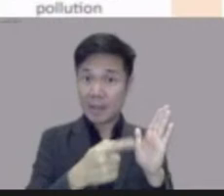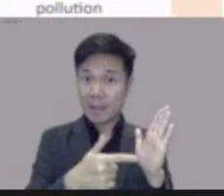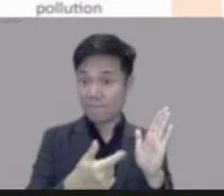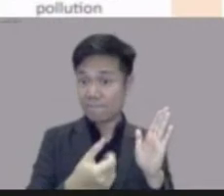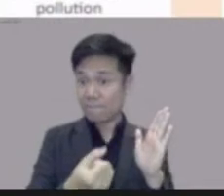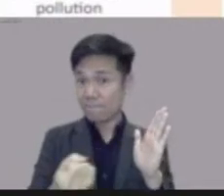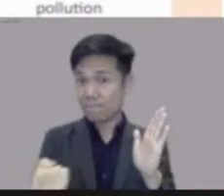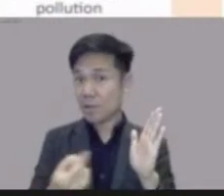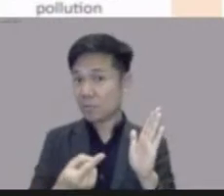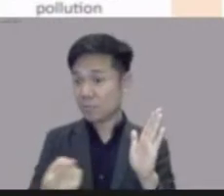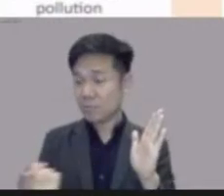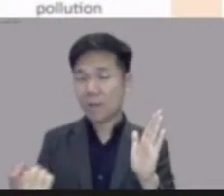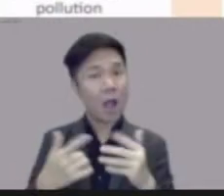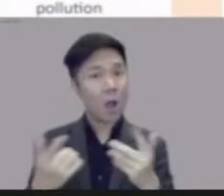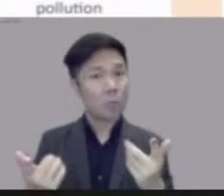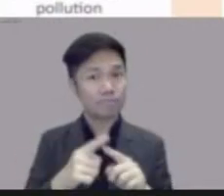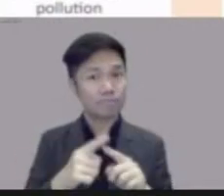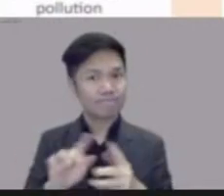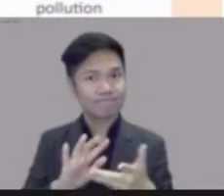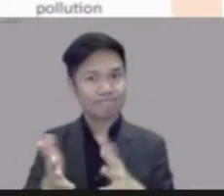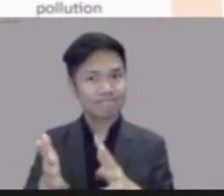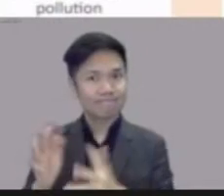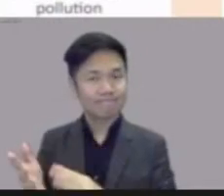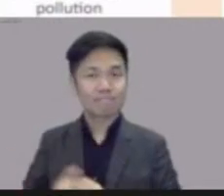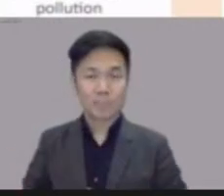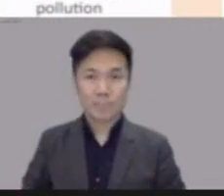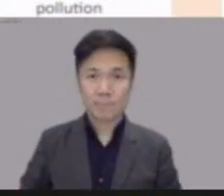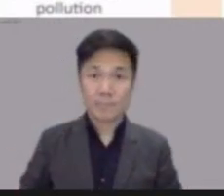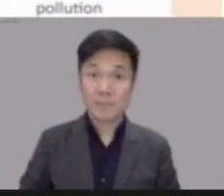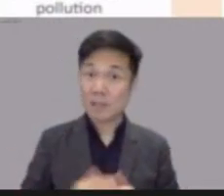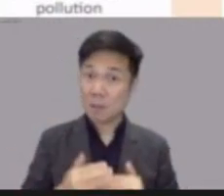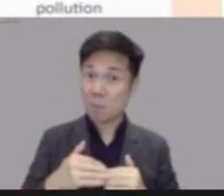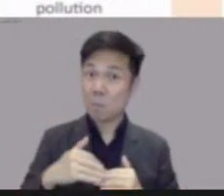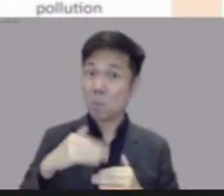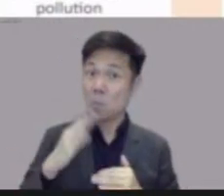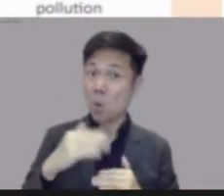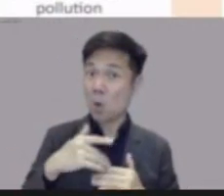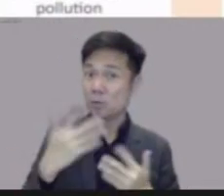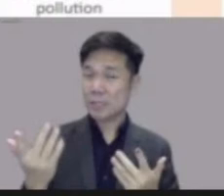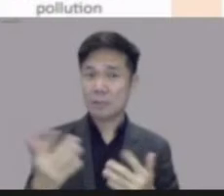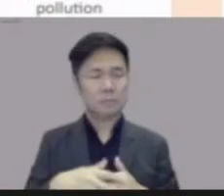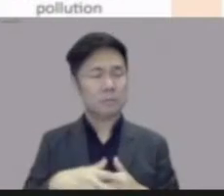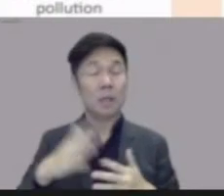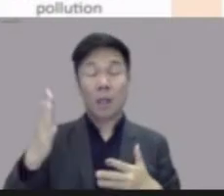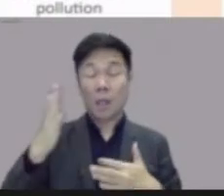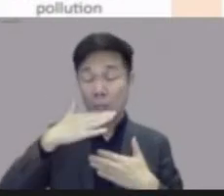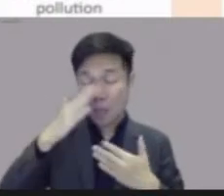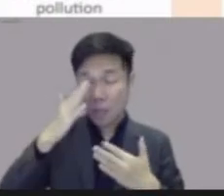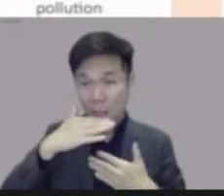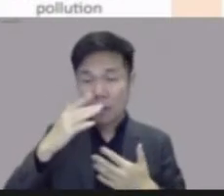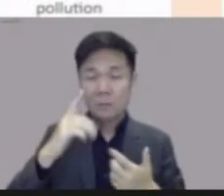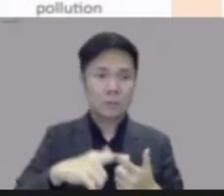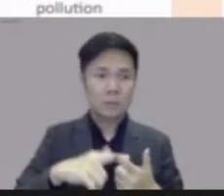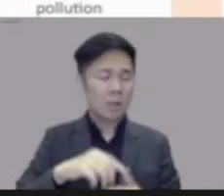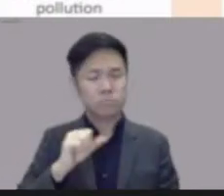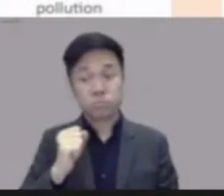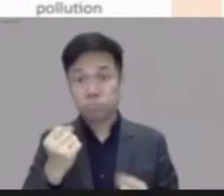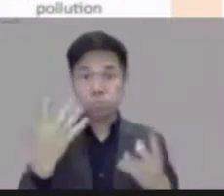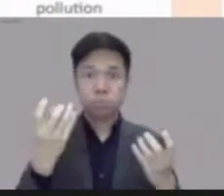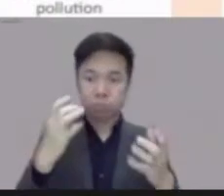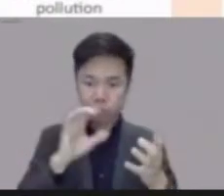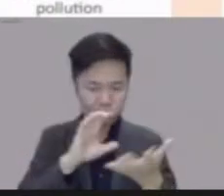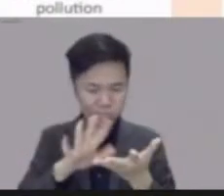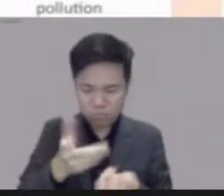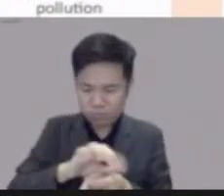Pacific among the major concerns are increasing levels of air pollution Municipal Solid Waste plastic pollution and Marine